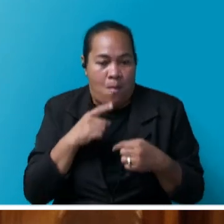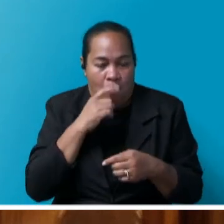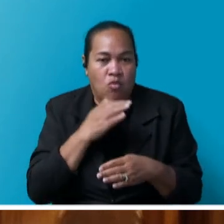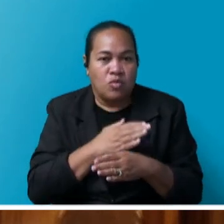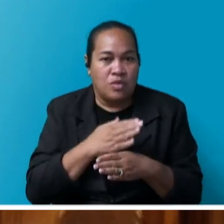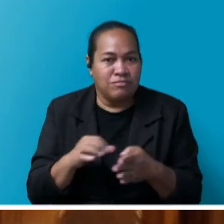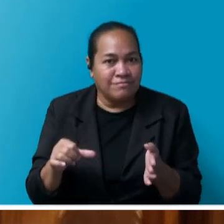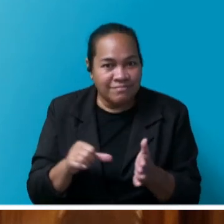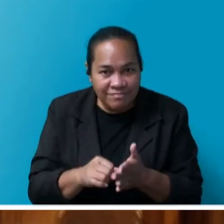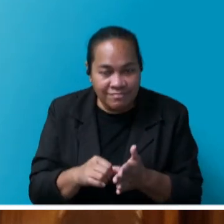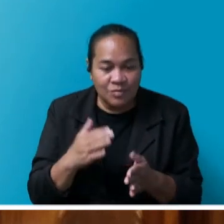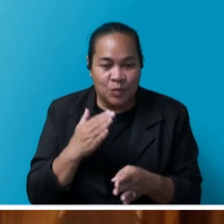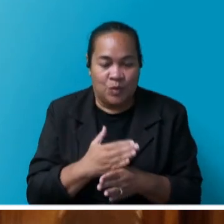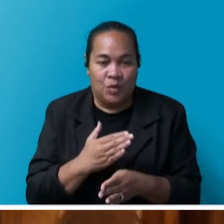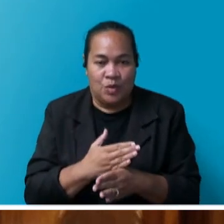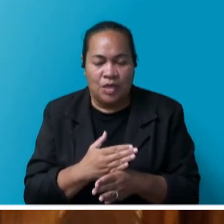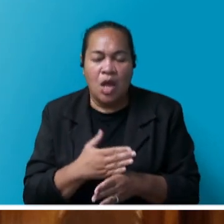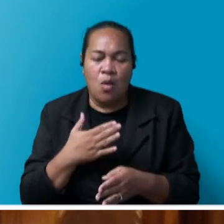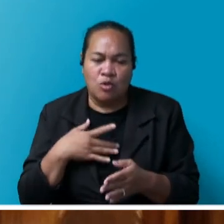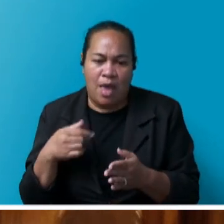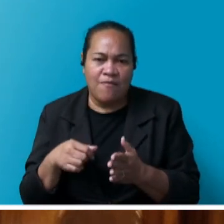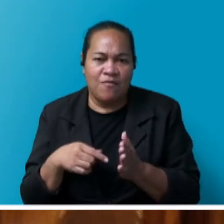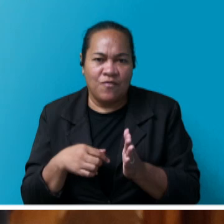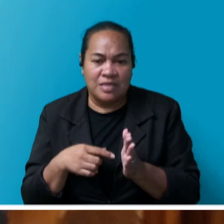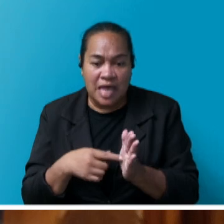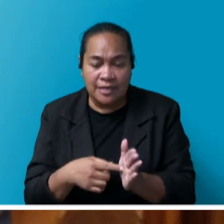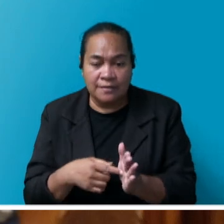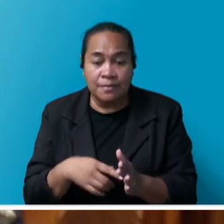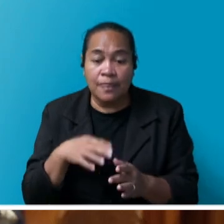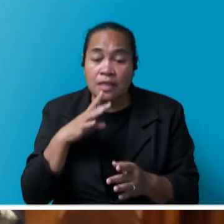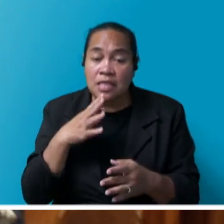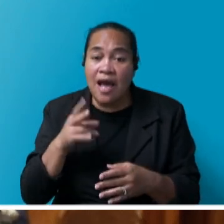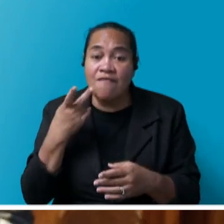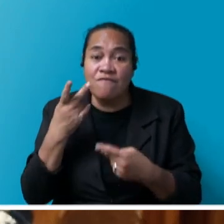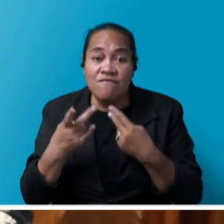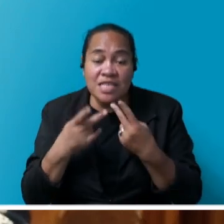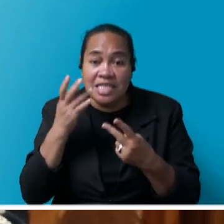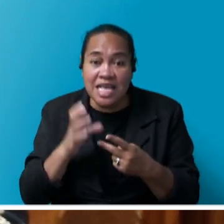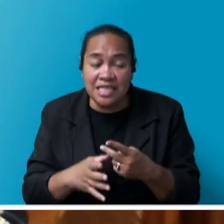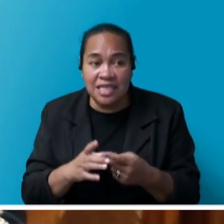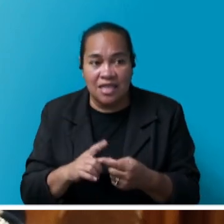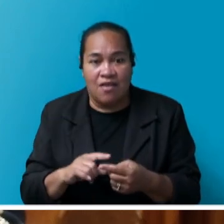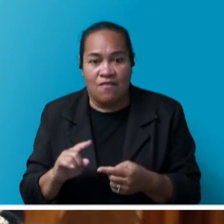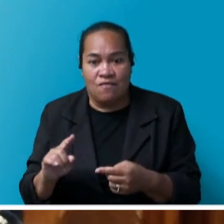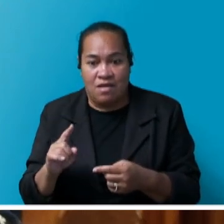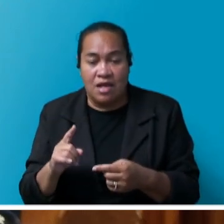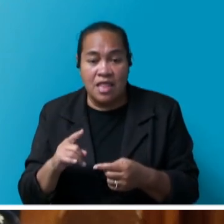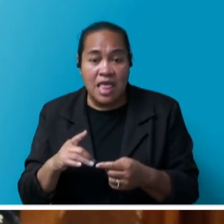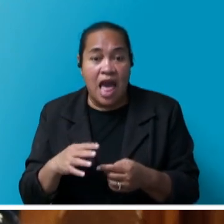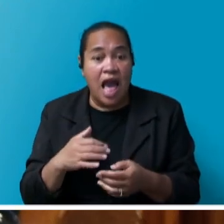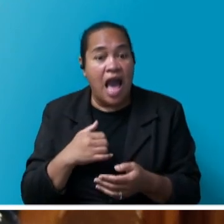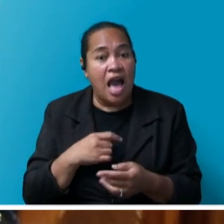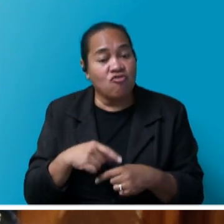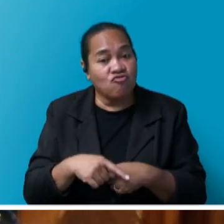need to emphasize the Honorable Speaker that if we had included the visitors via the cruise lines, the numbers were greater